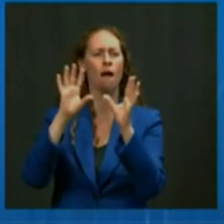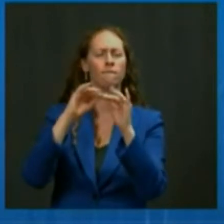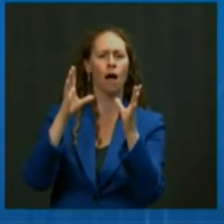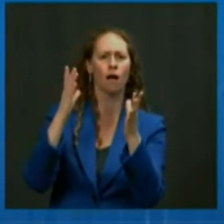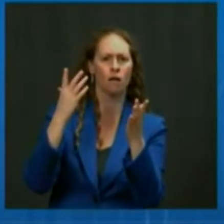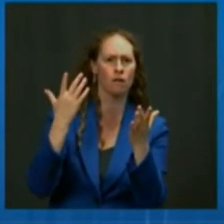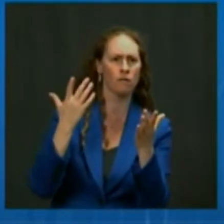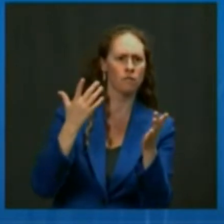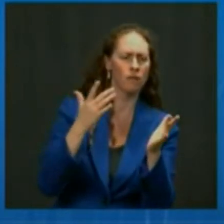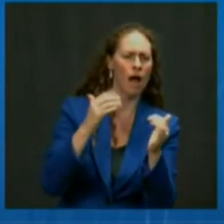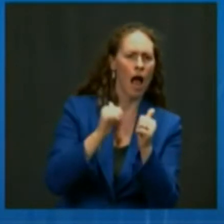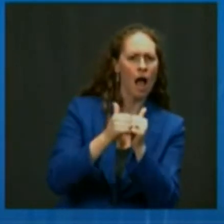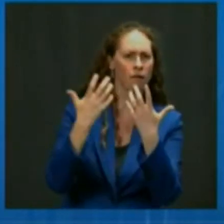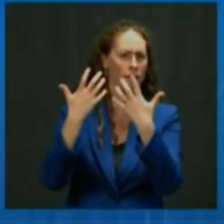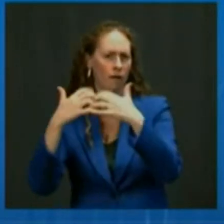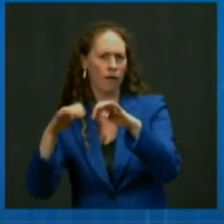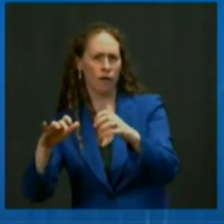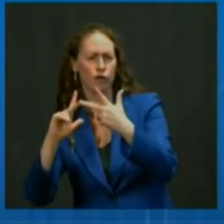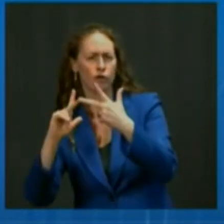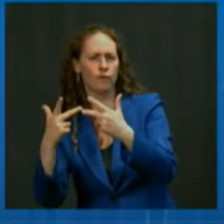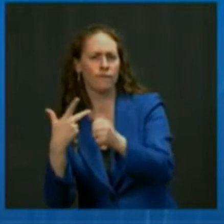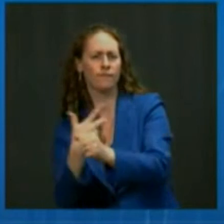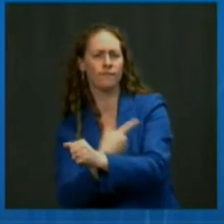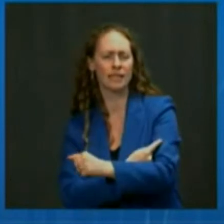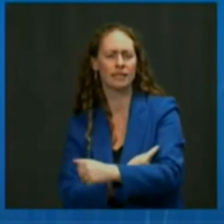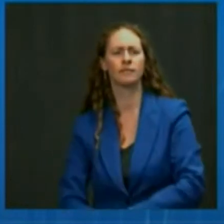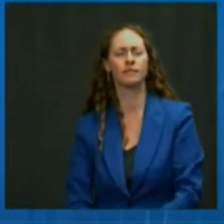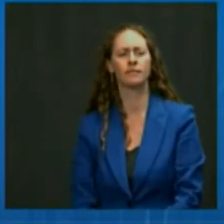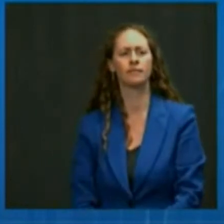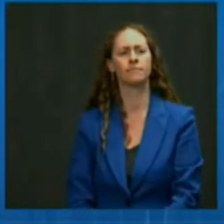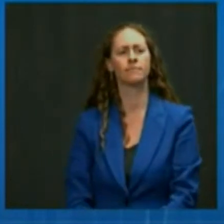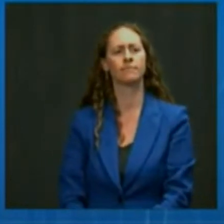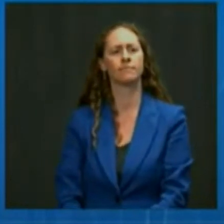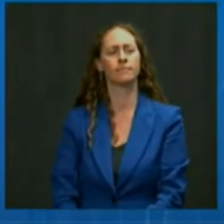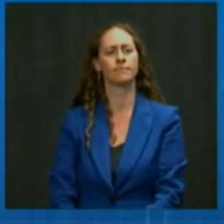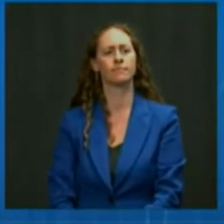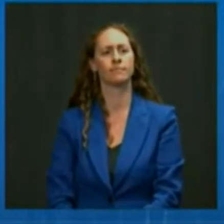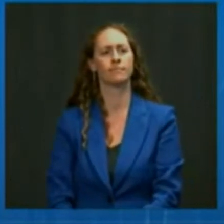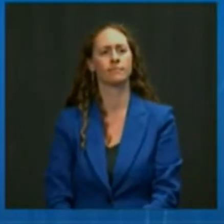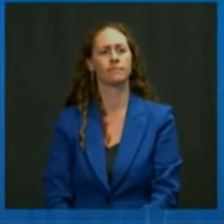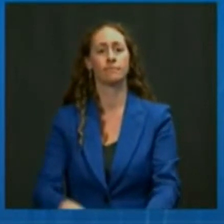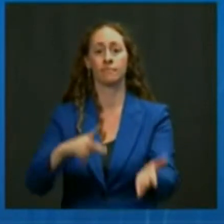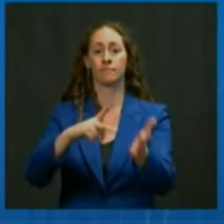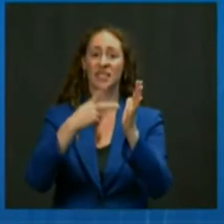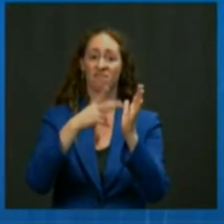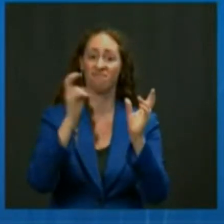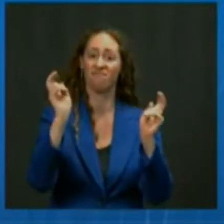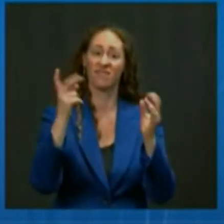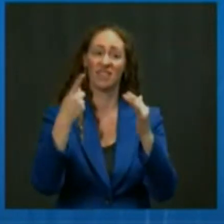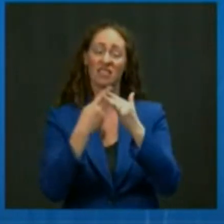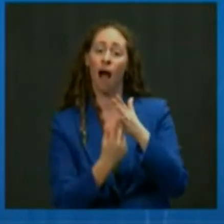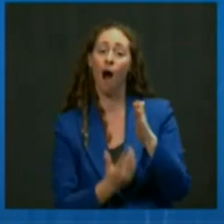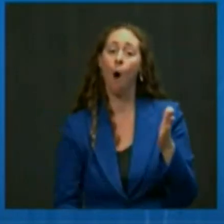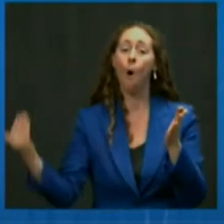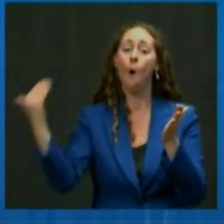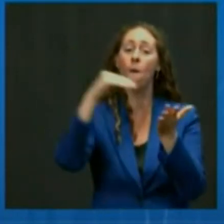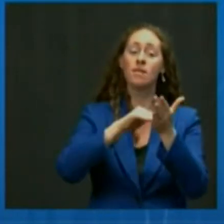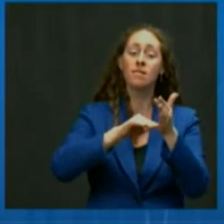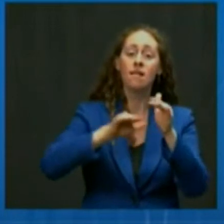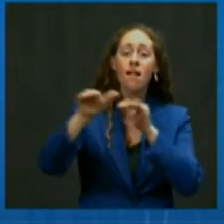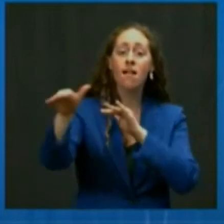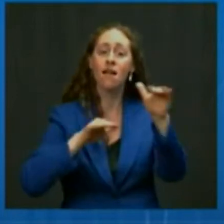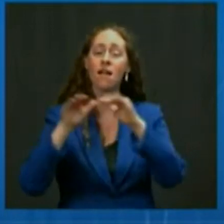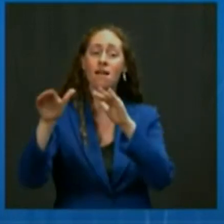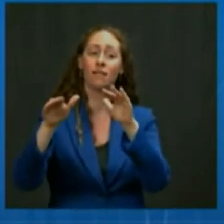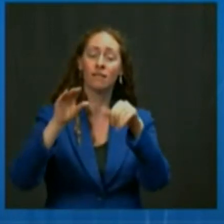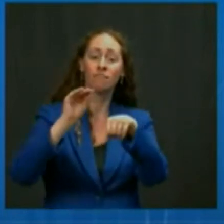the same number of people as in the current campaign, and yet many of the federal mass vaccination sites have closed. So does that mean we can expect